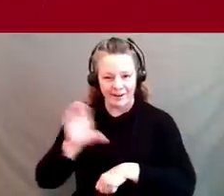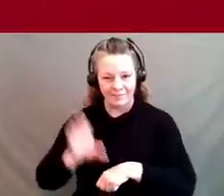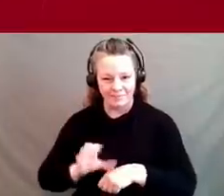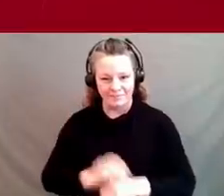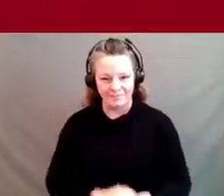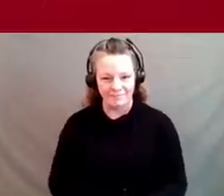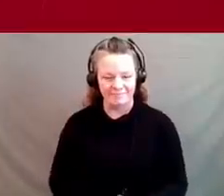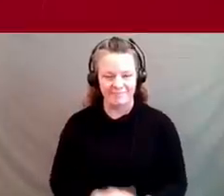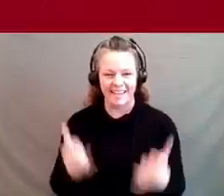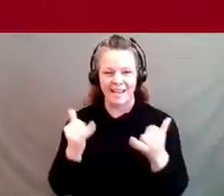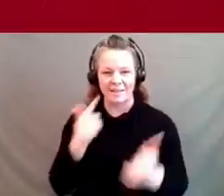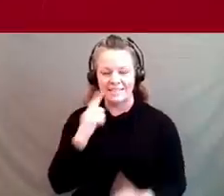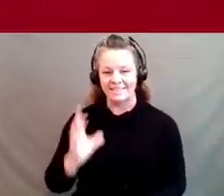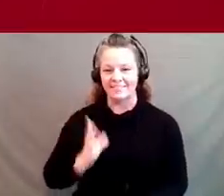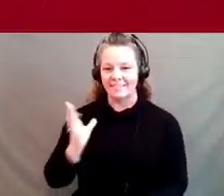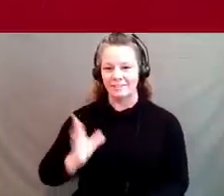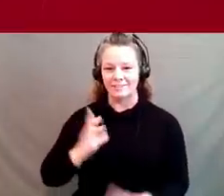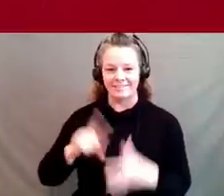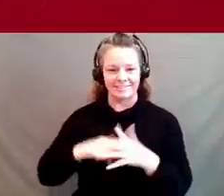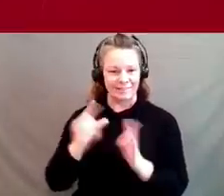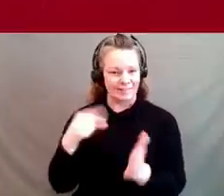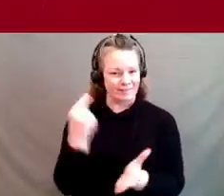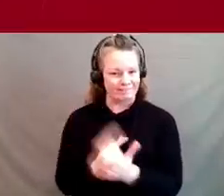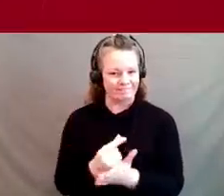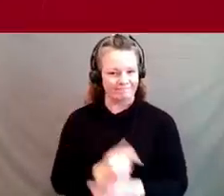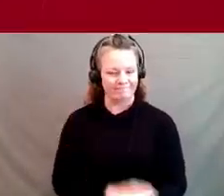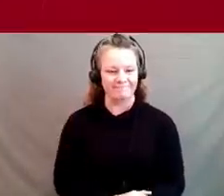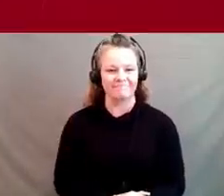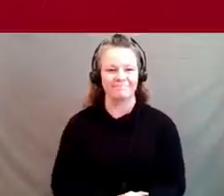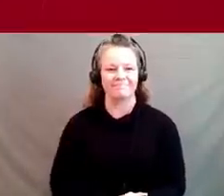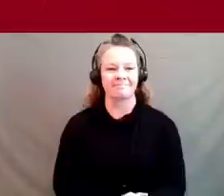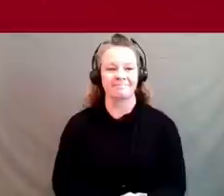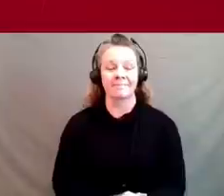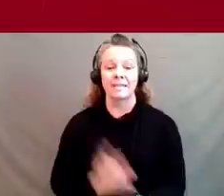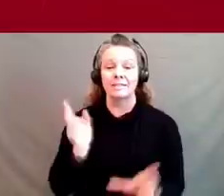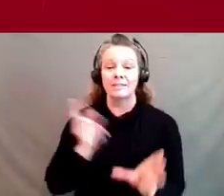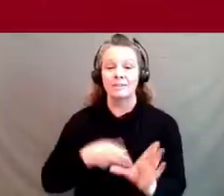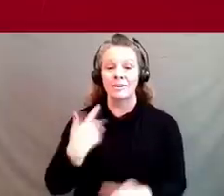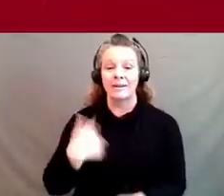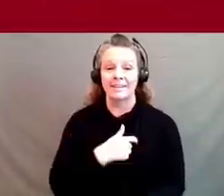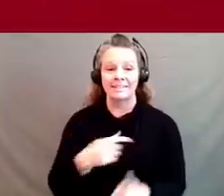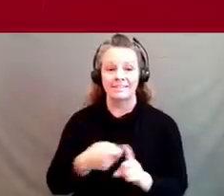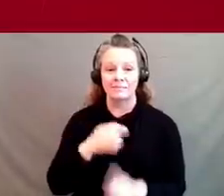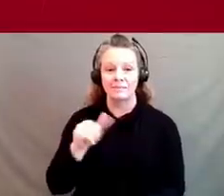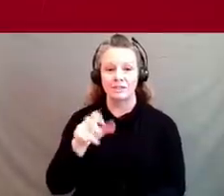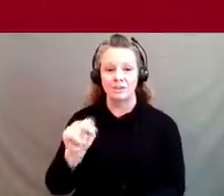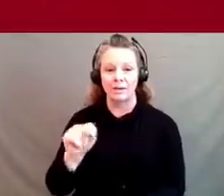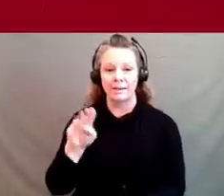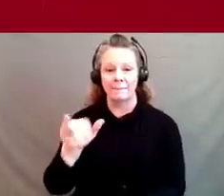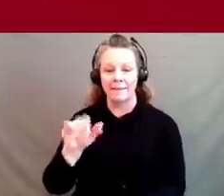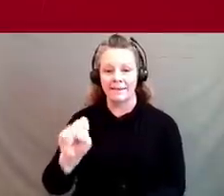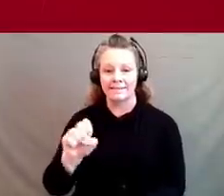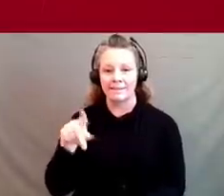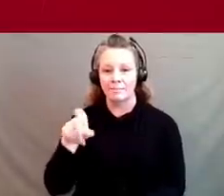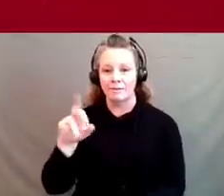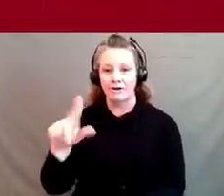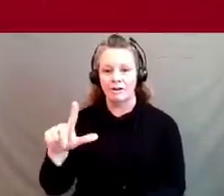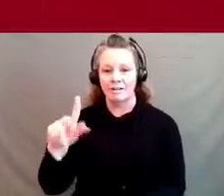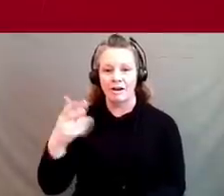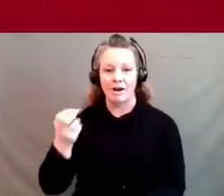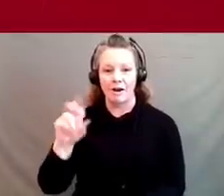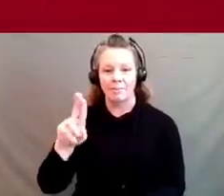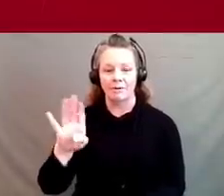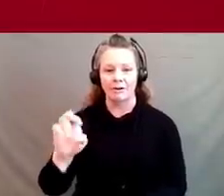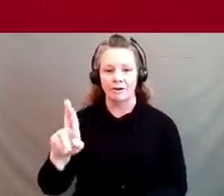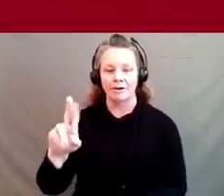let's officially start our ceremony. Now joining us from the Joint Base Pearl Harbor Hickman in